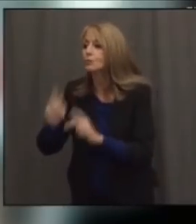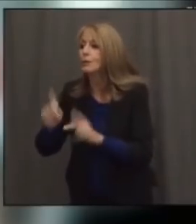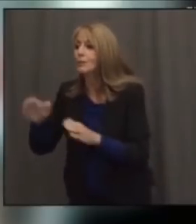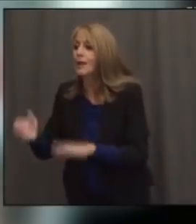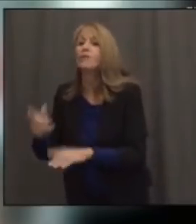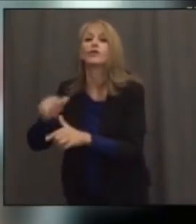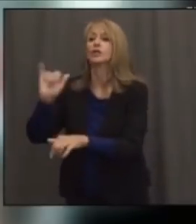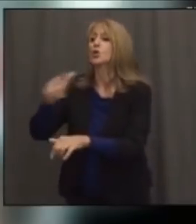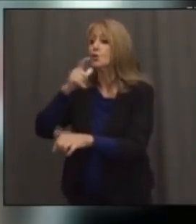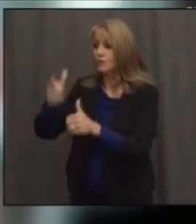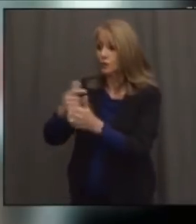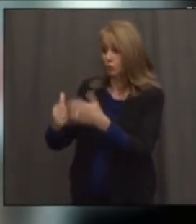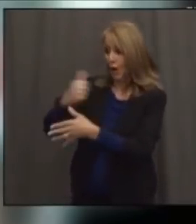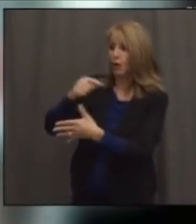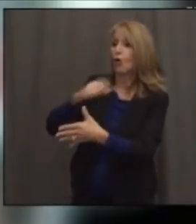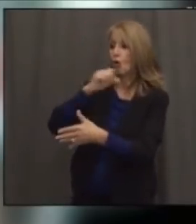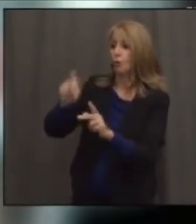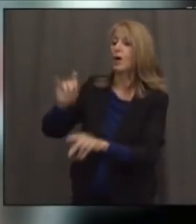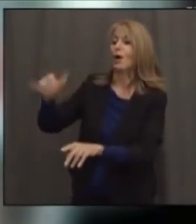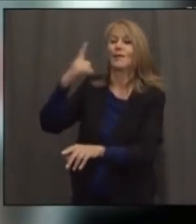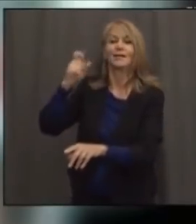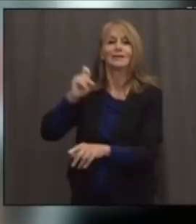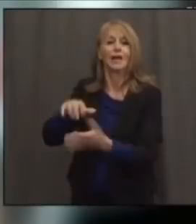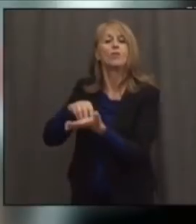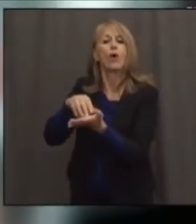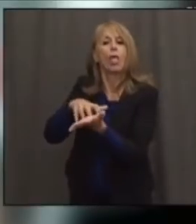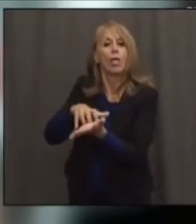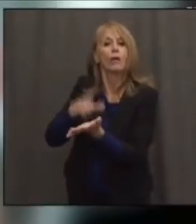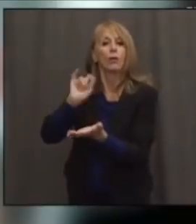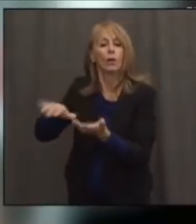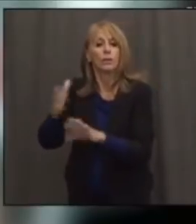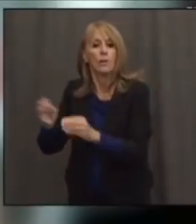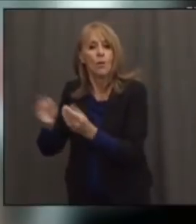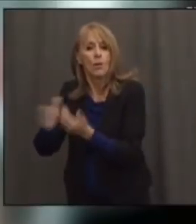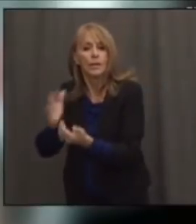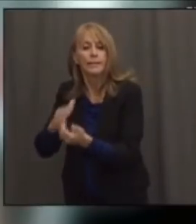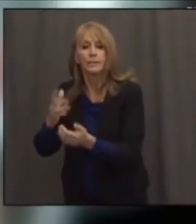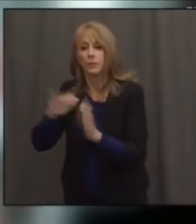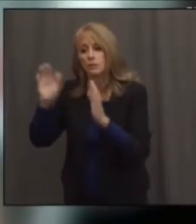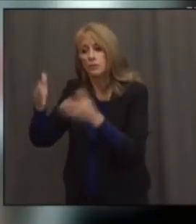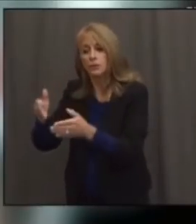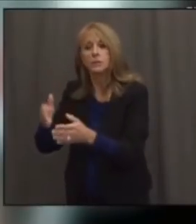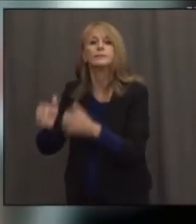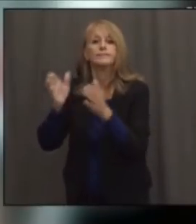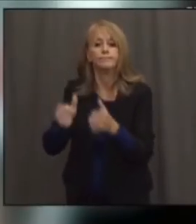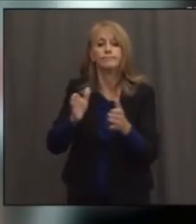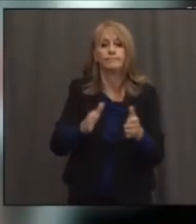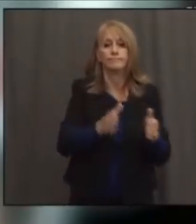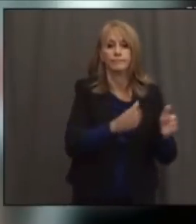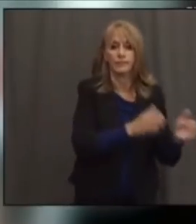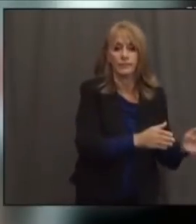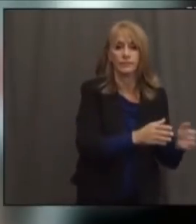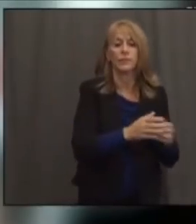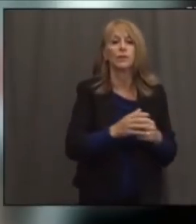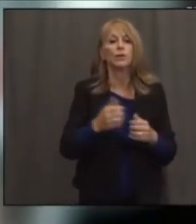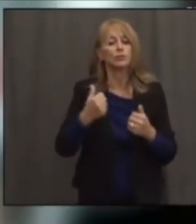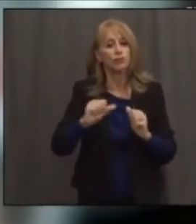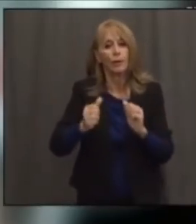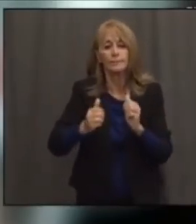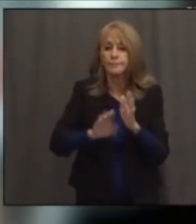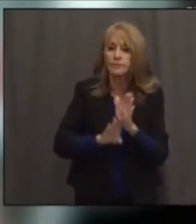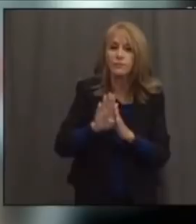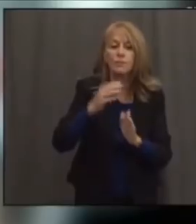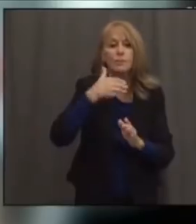older populations. It was easy to verify. So, states that implemented more complex regimes to try